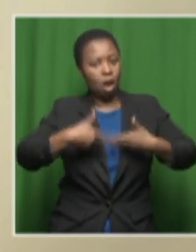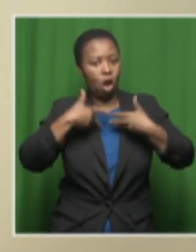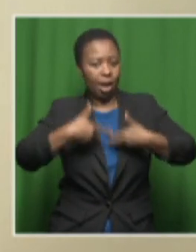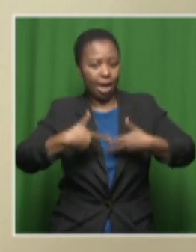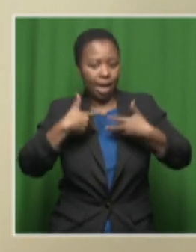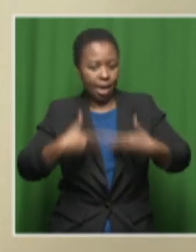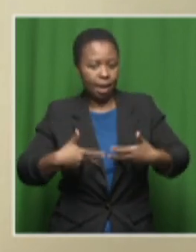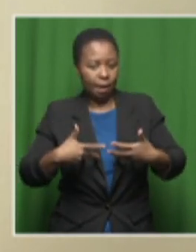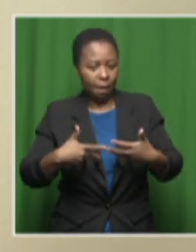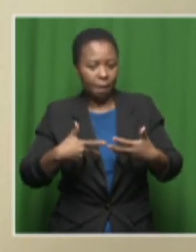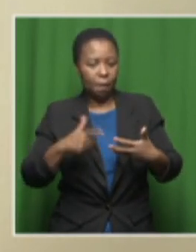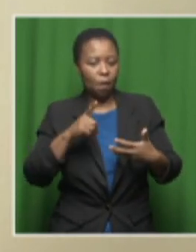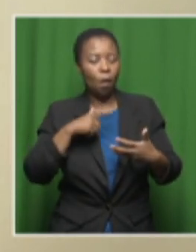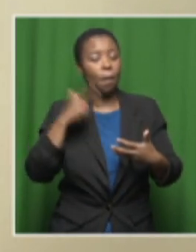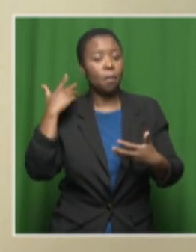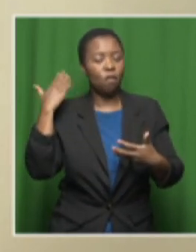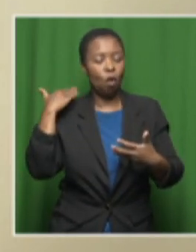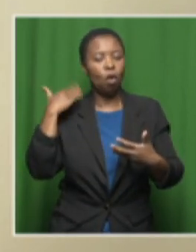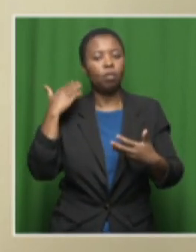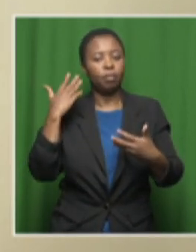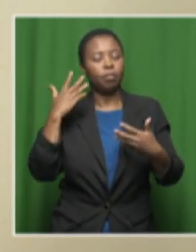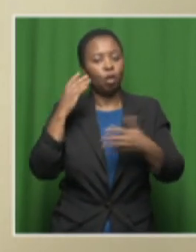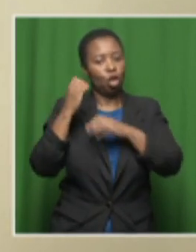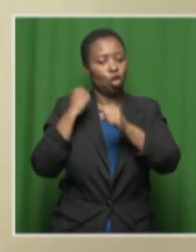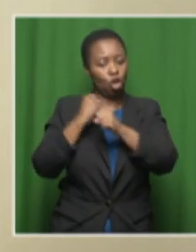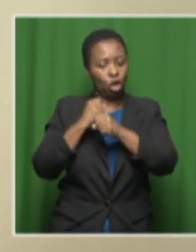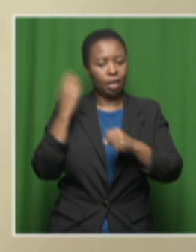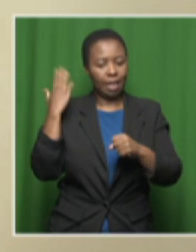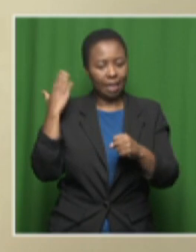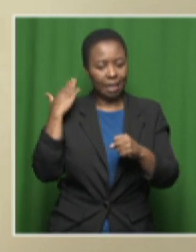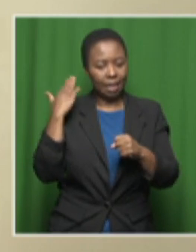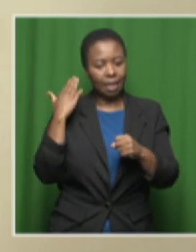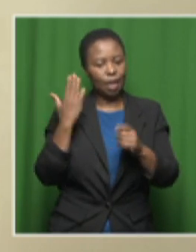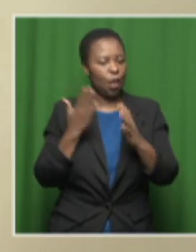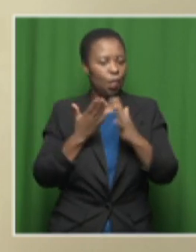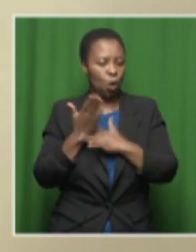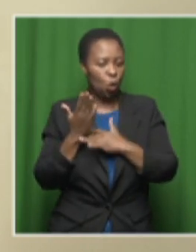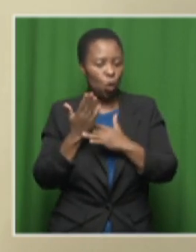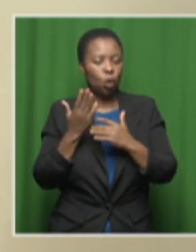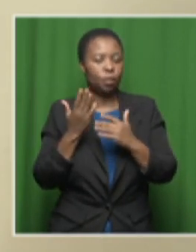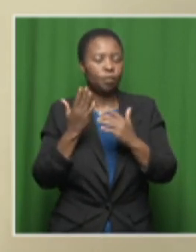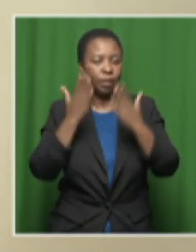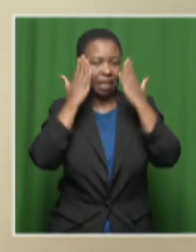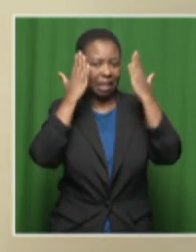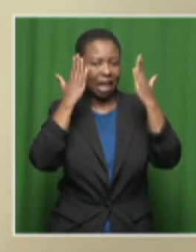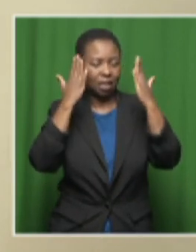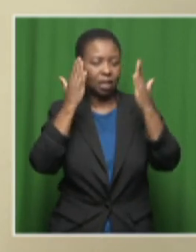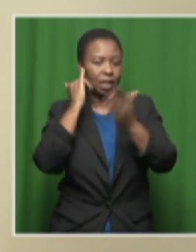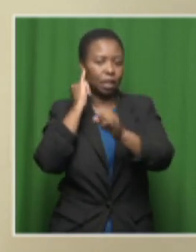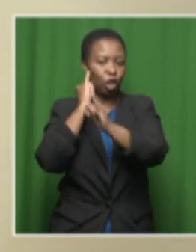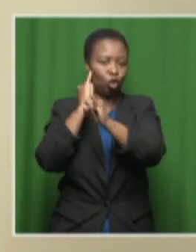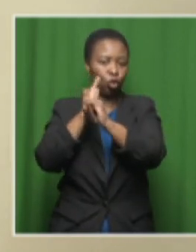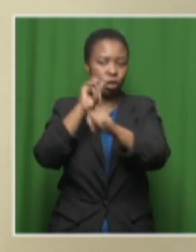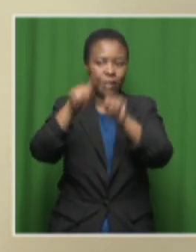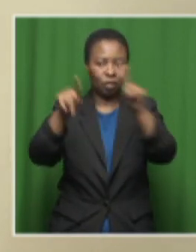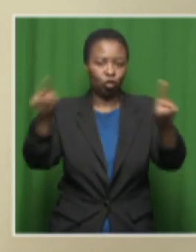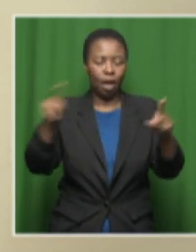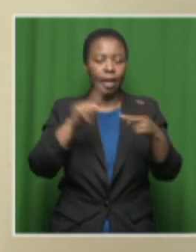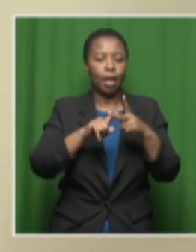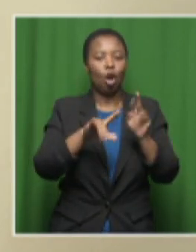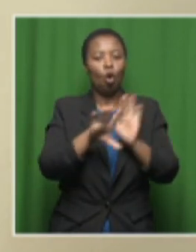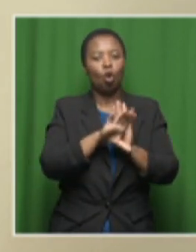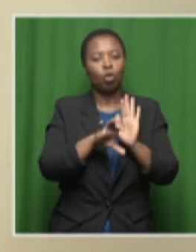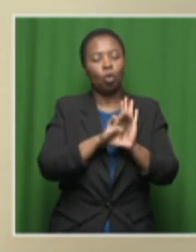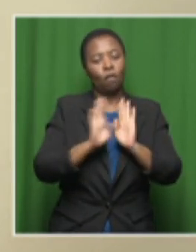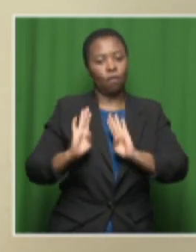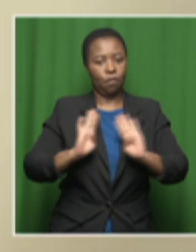my formative years through different institutions and codes of conduct.